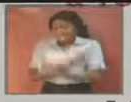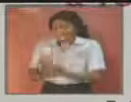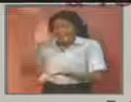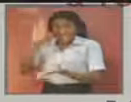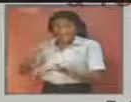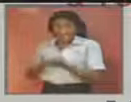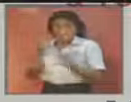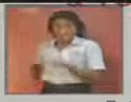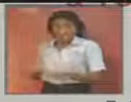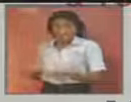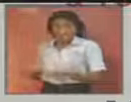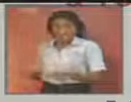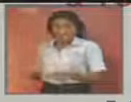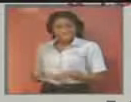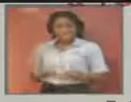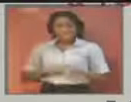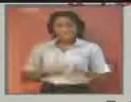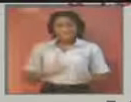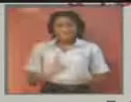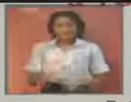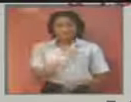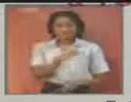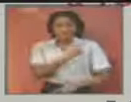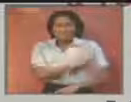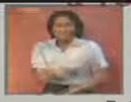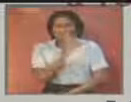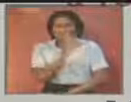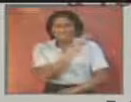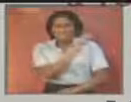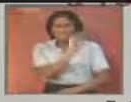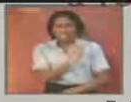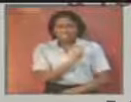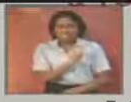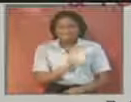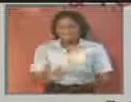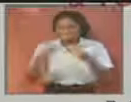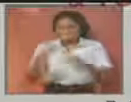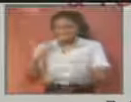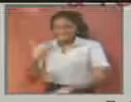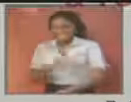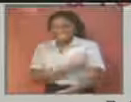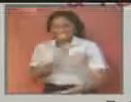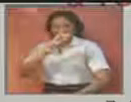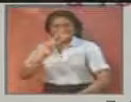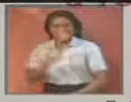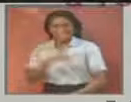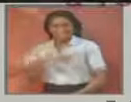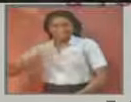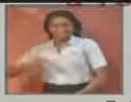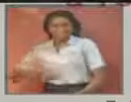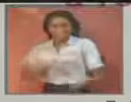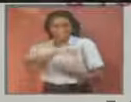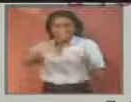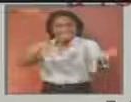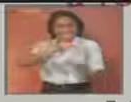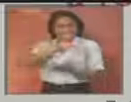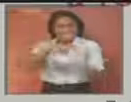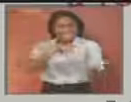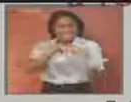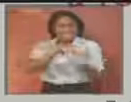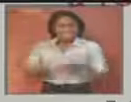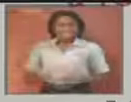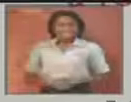of one type and a second dose of another type. Now, it is, in terms of early research, it is suggesting that there may